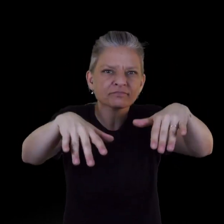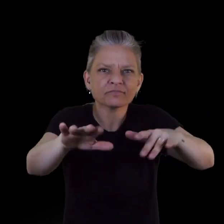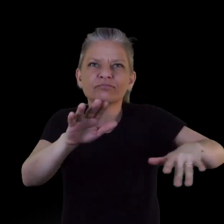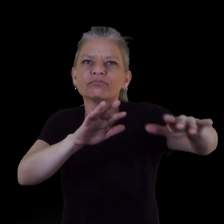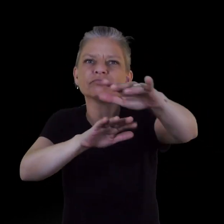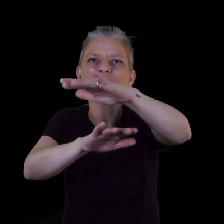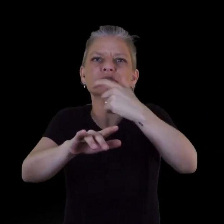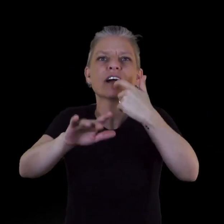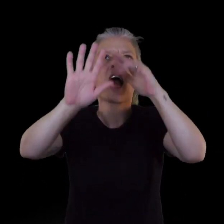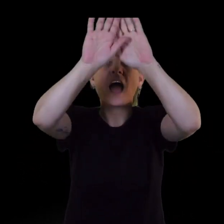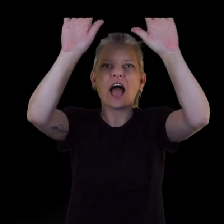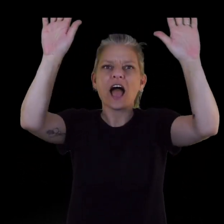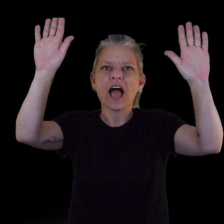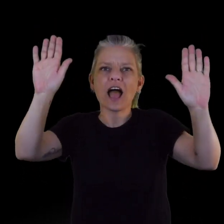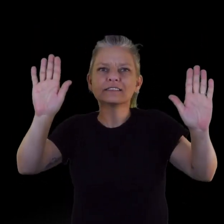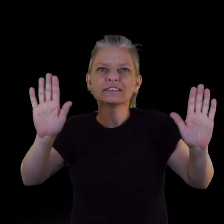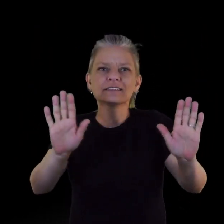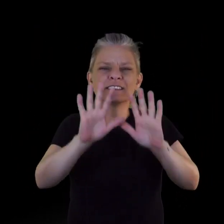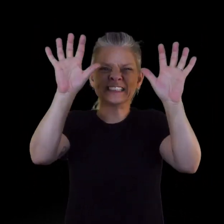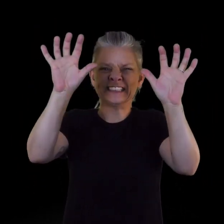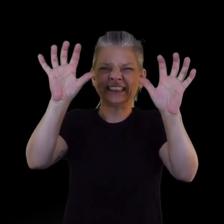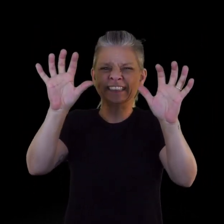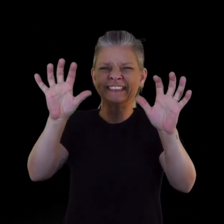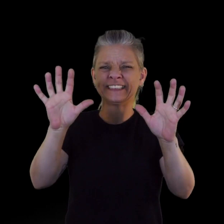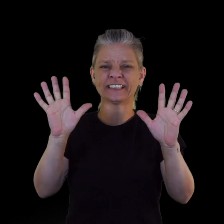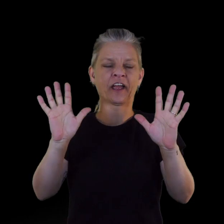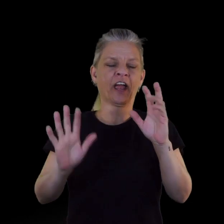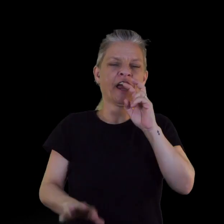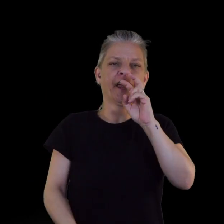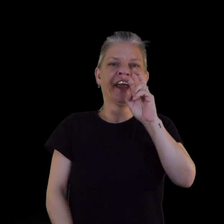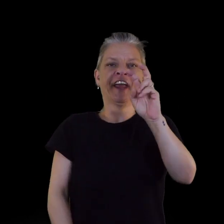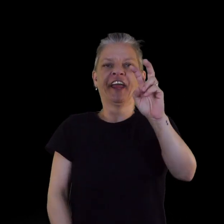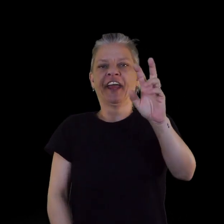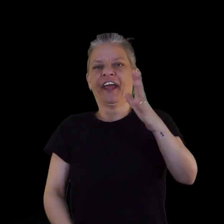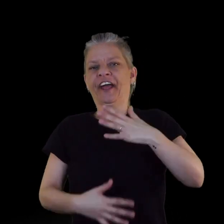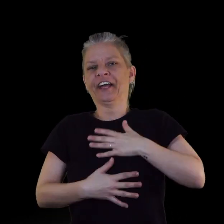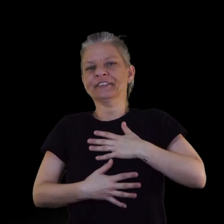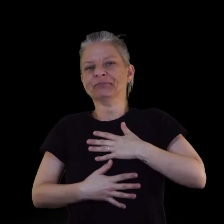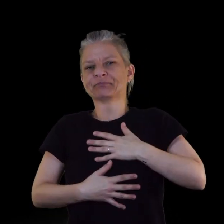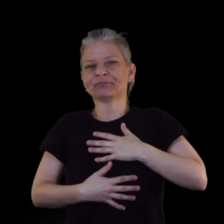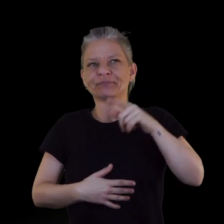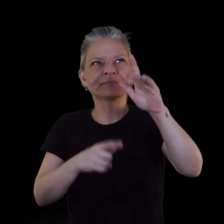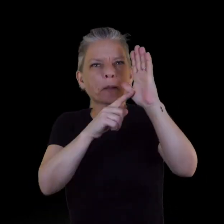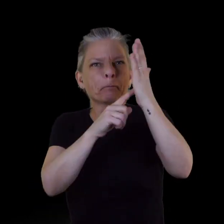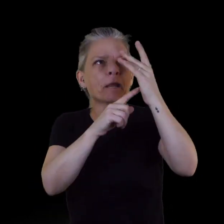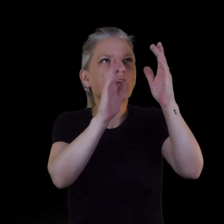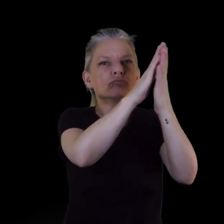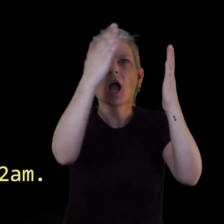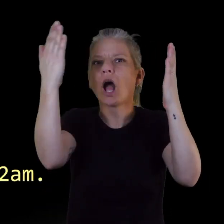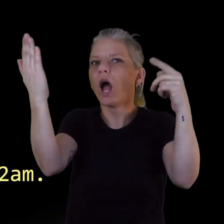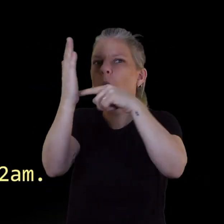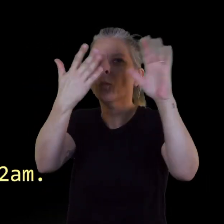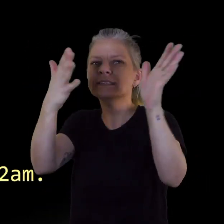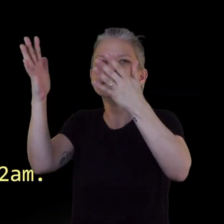pane. Screech. Yawn again, to mirror the wind, whose wild howl